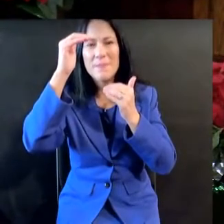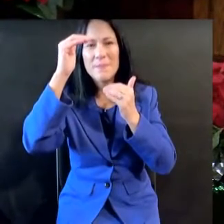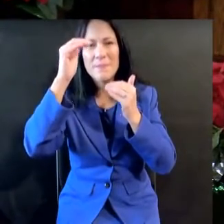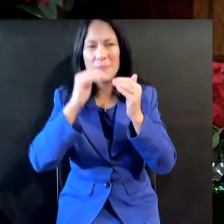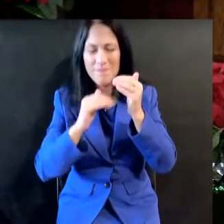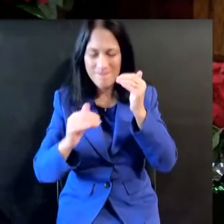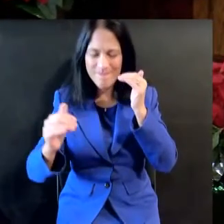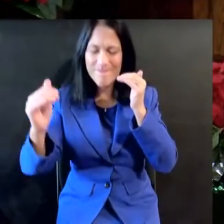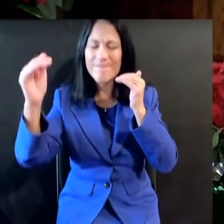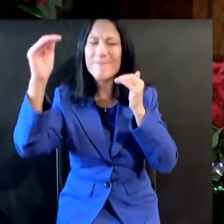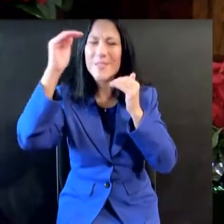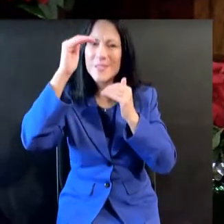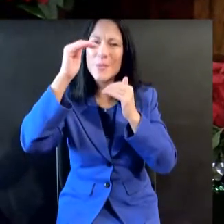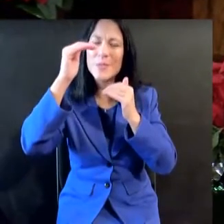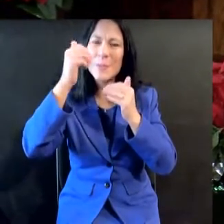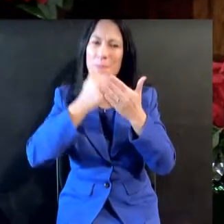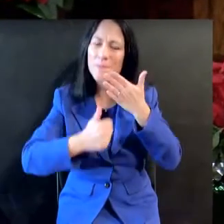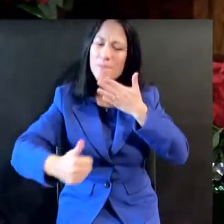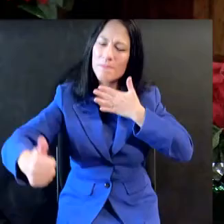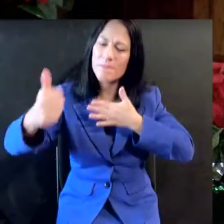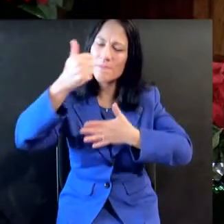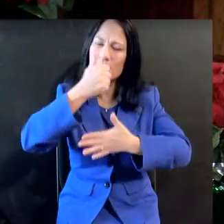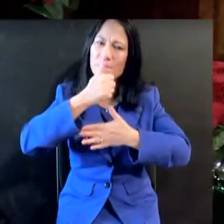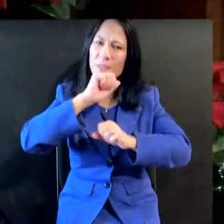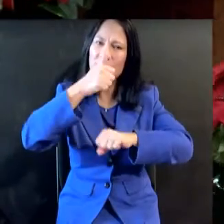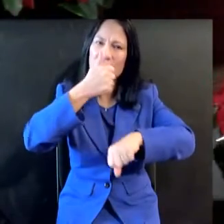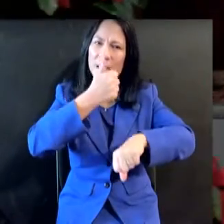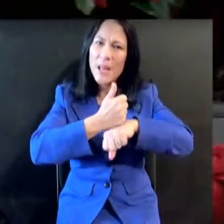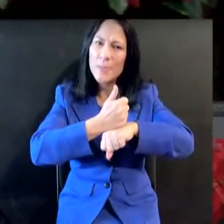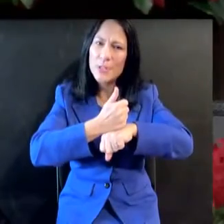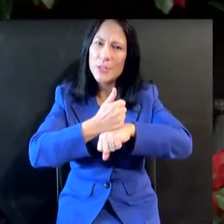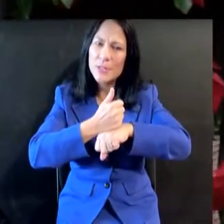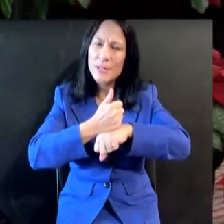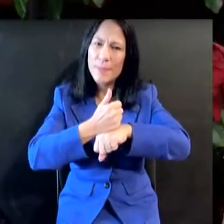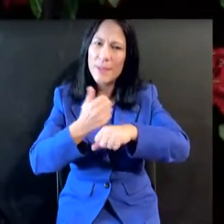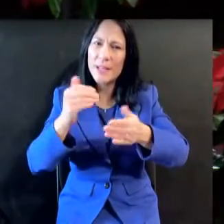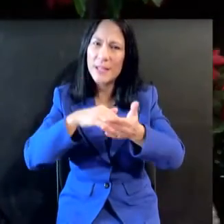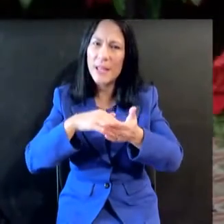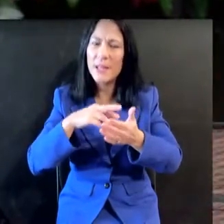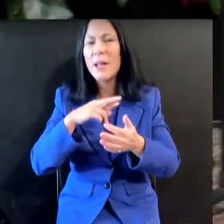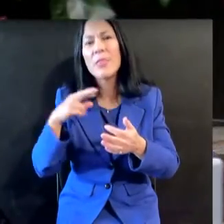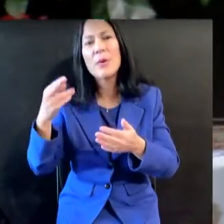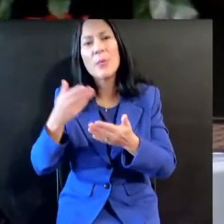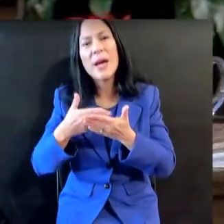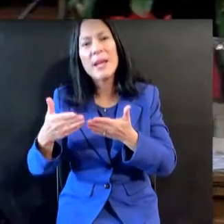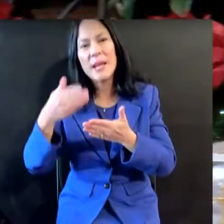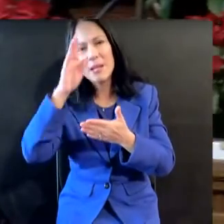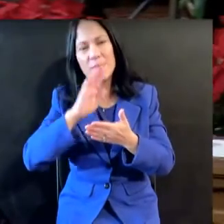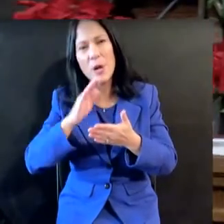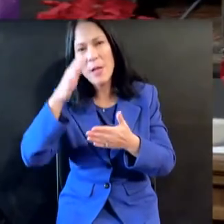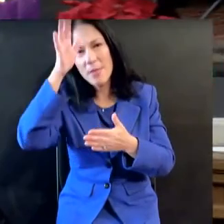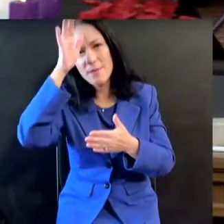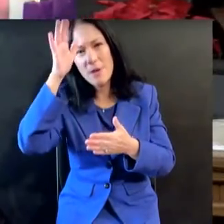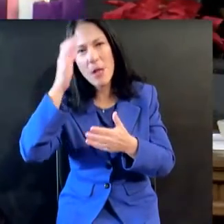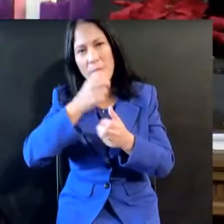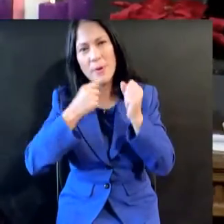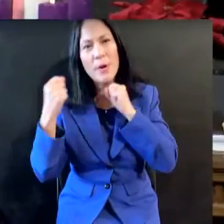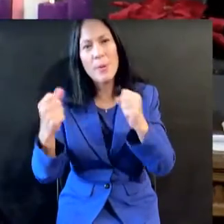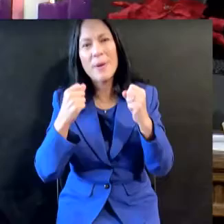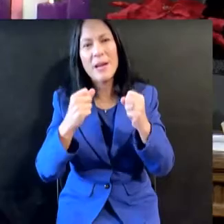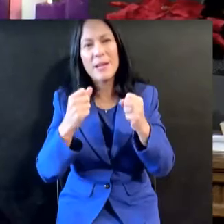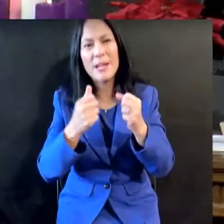exalts him, puts him back at the right hand of God the Father Almighty, the place of highest glory,